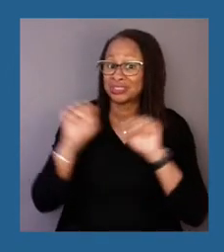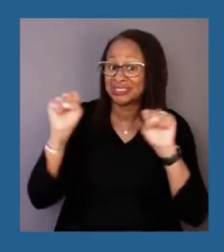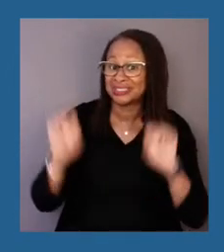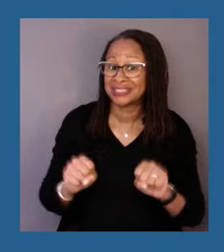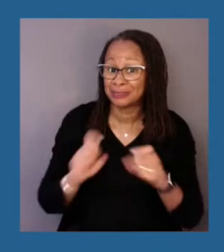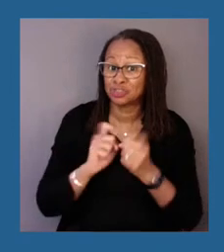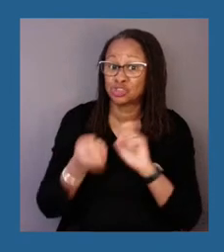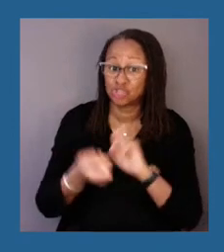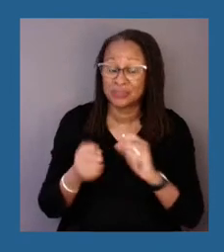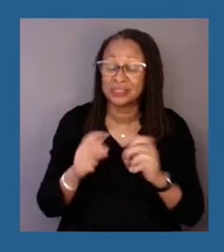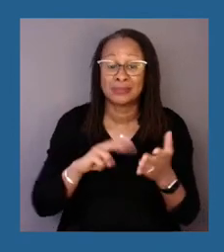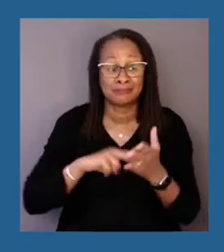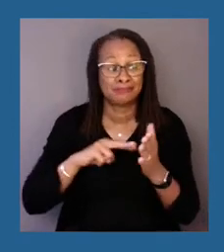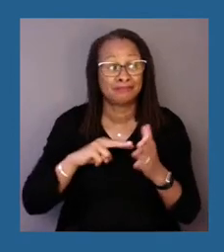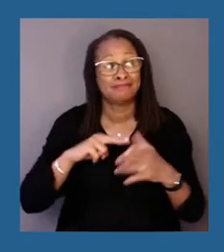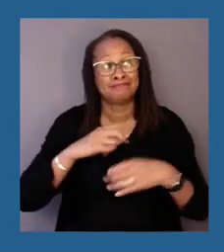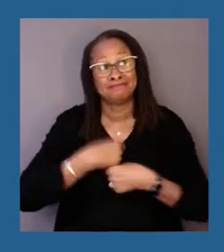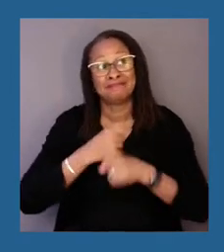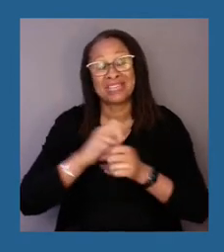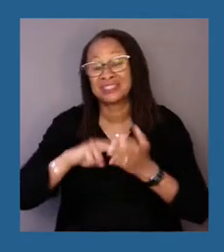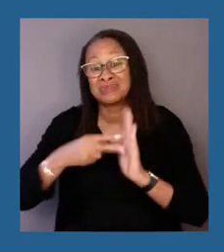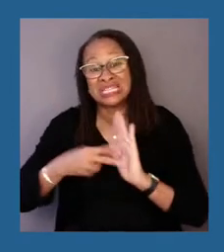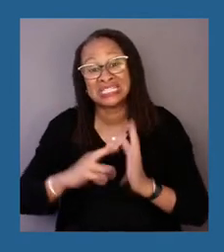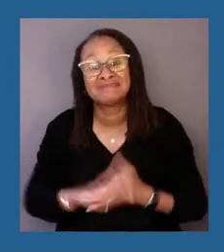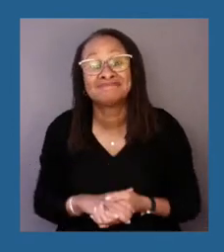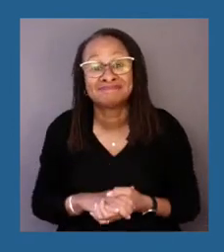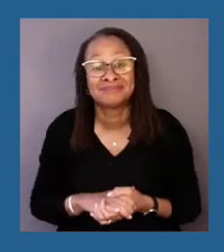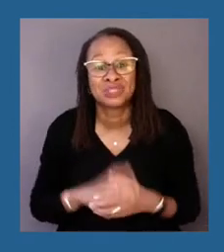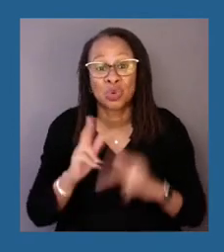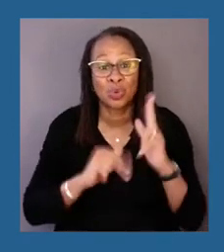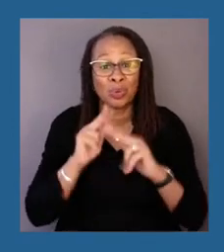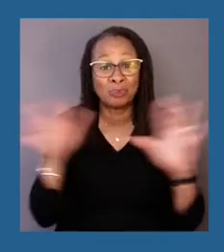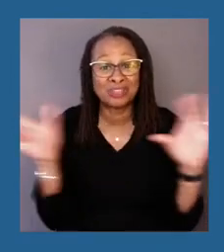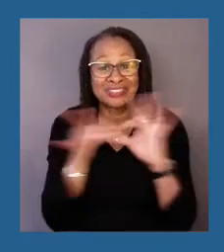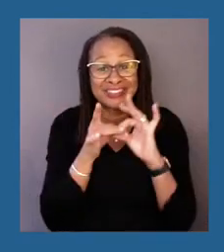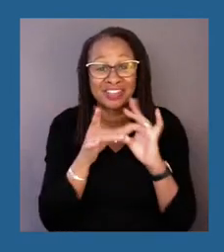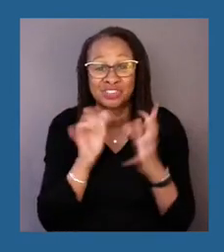So, so yeah, build those ties. Yeah.